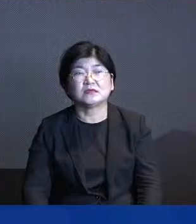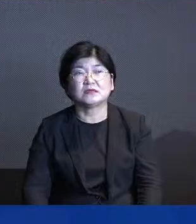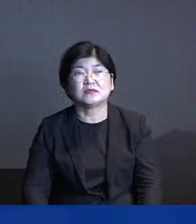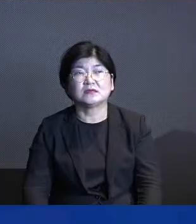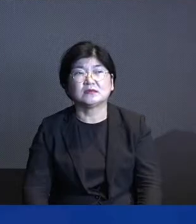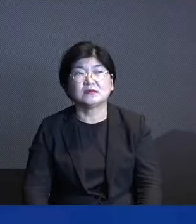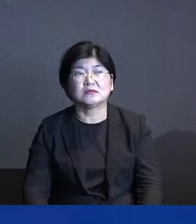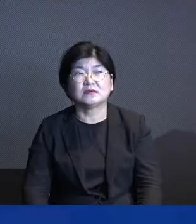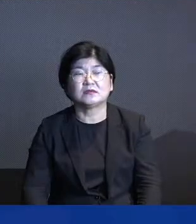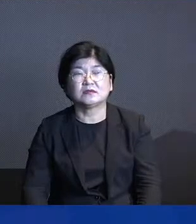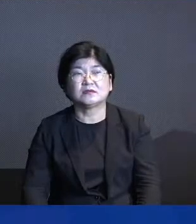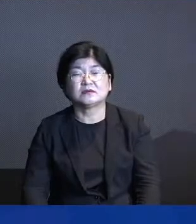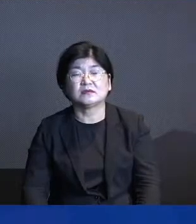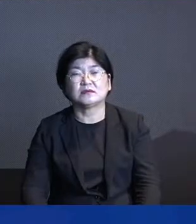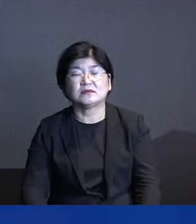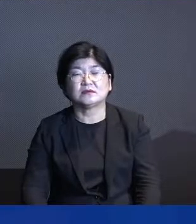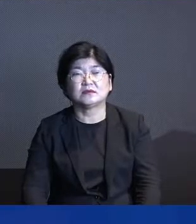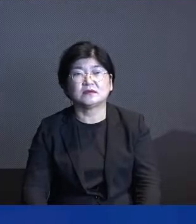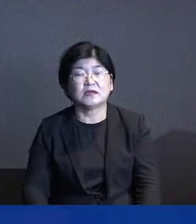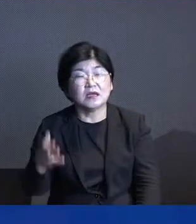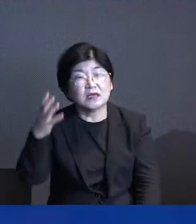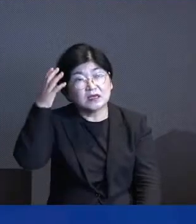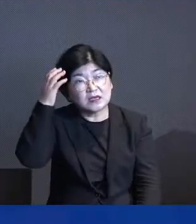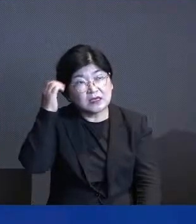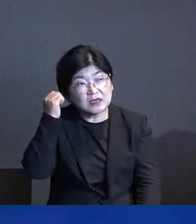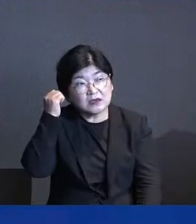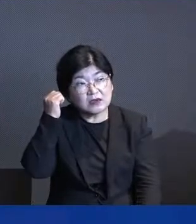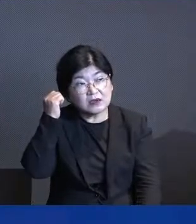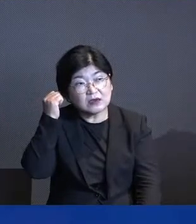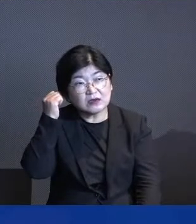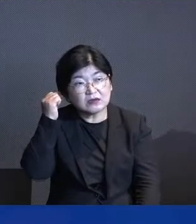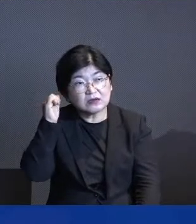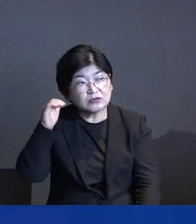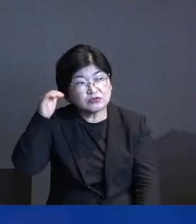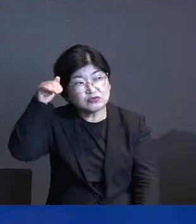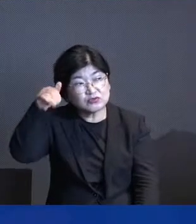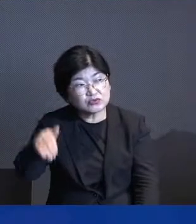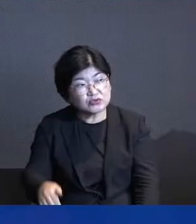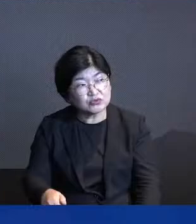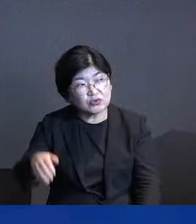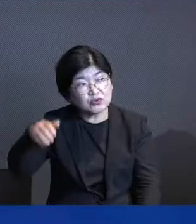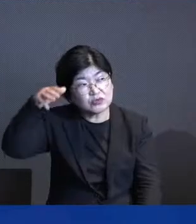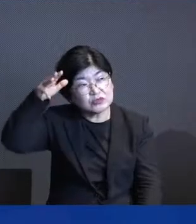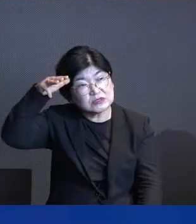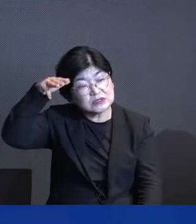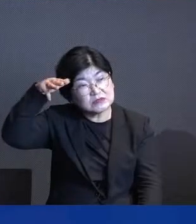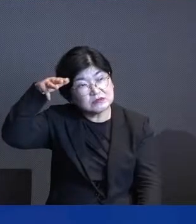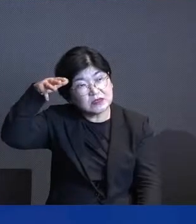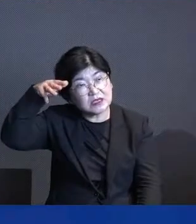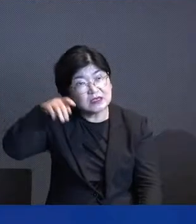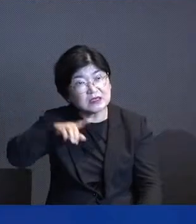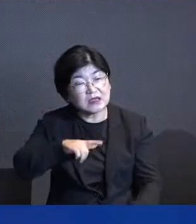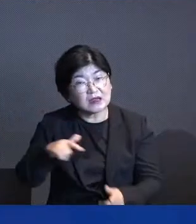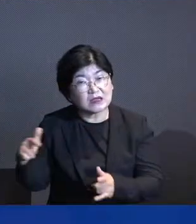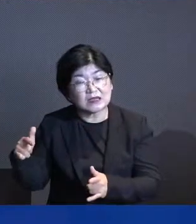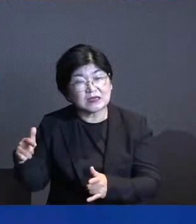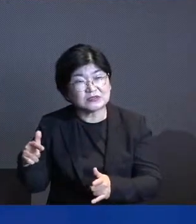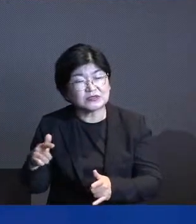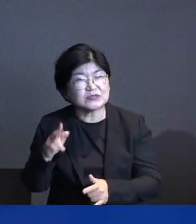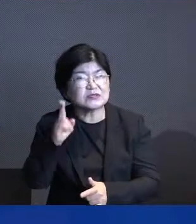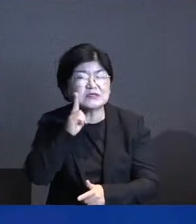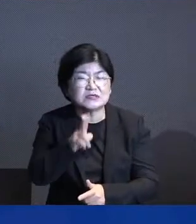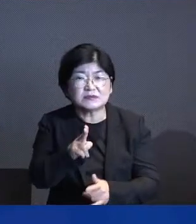in terms of memory decline, or in its severe form, the dementia group, that's where the problem occurs.